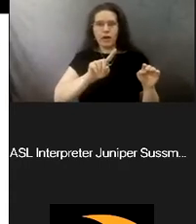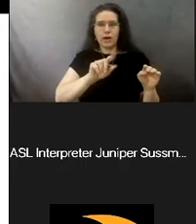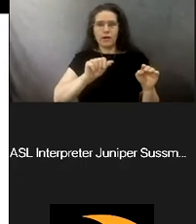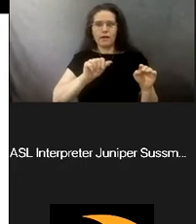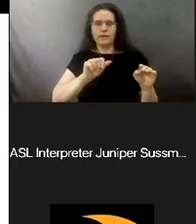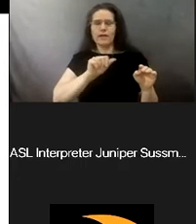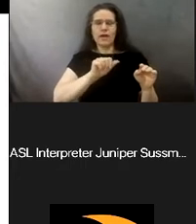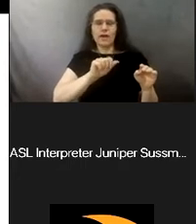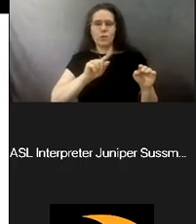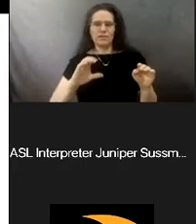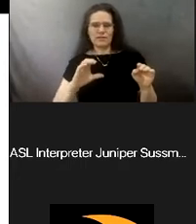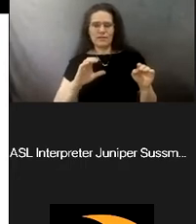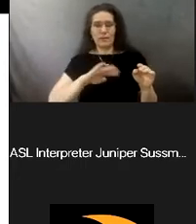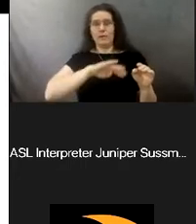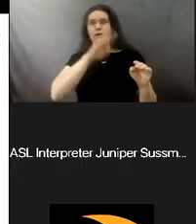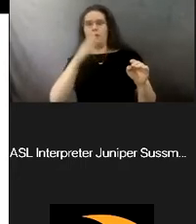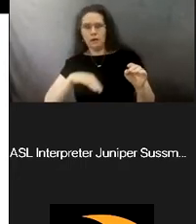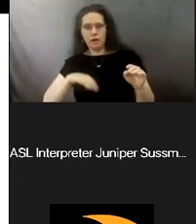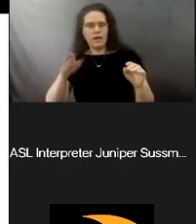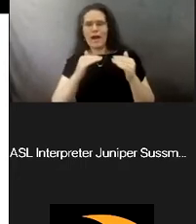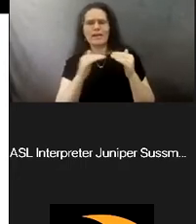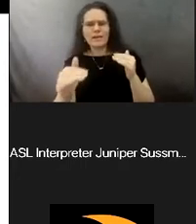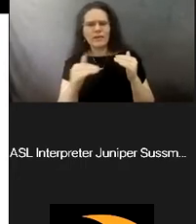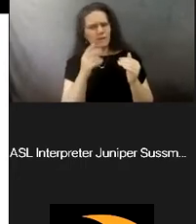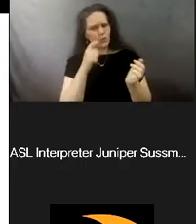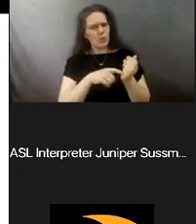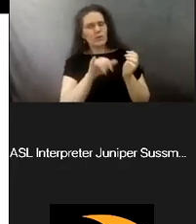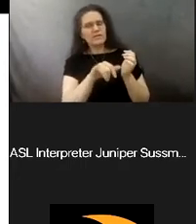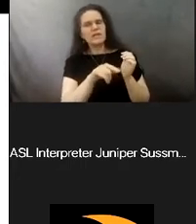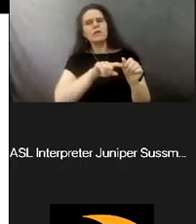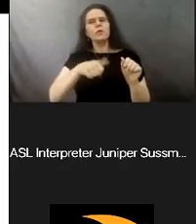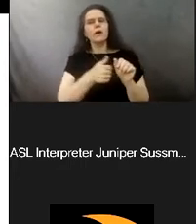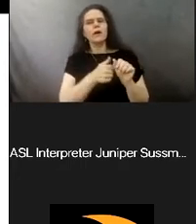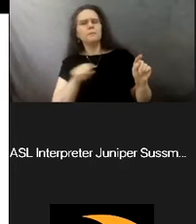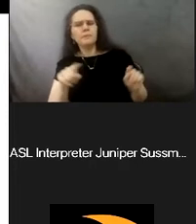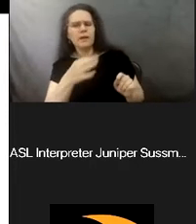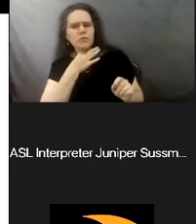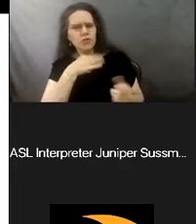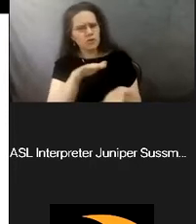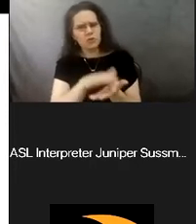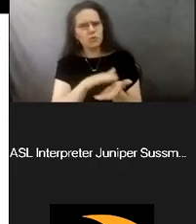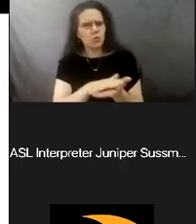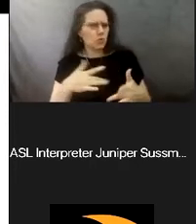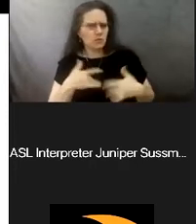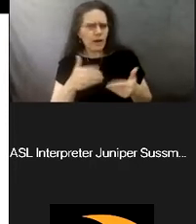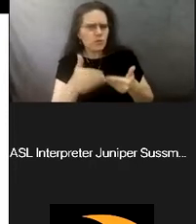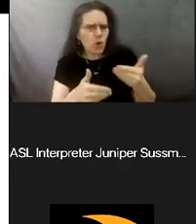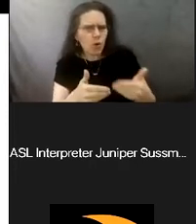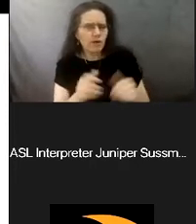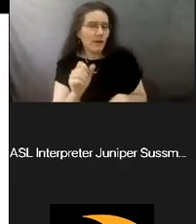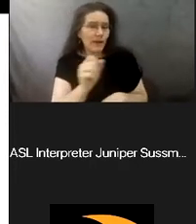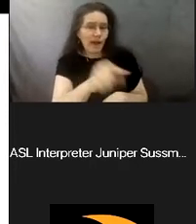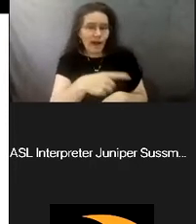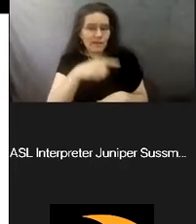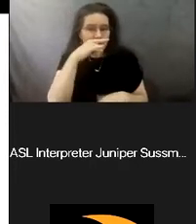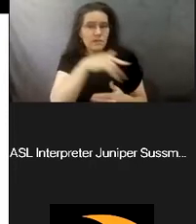be asking just different things about, well, how's school going? What do you like to do at school? What would be helpful for you with managing your